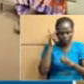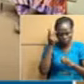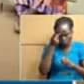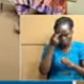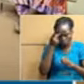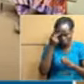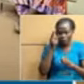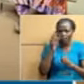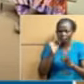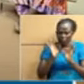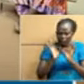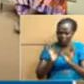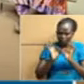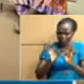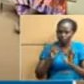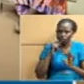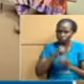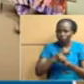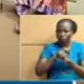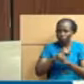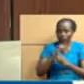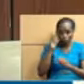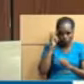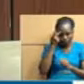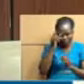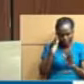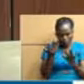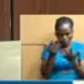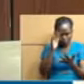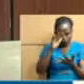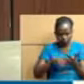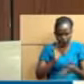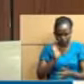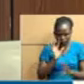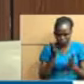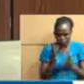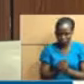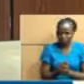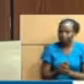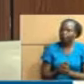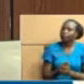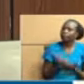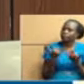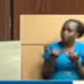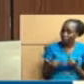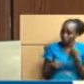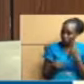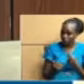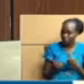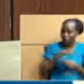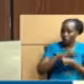like? Yeah, you see, Charles, allow me to start like this, that this